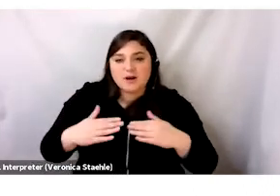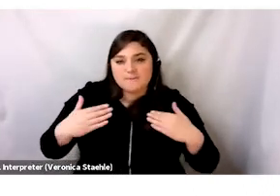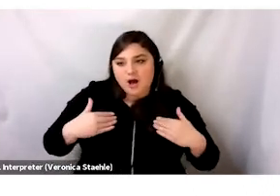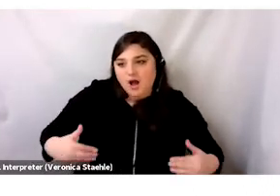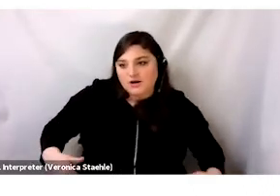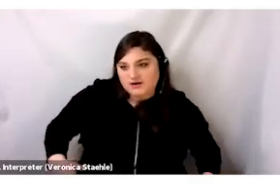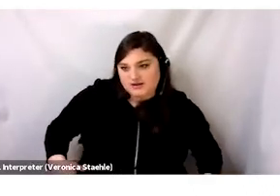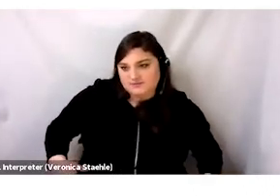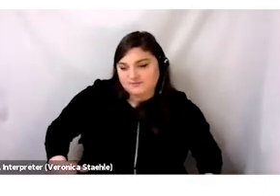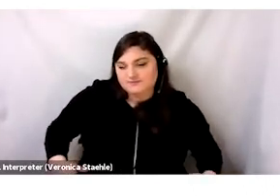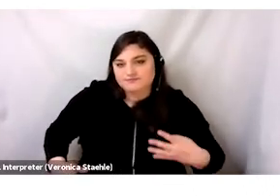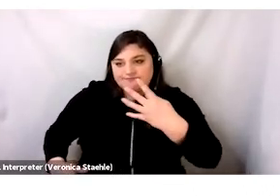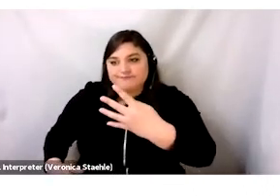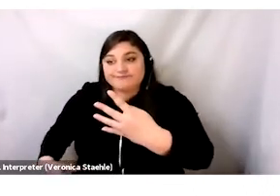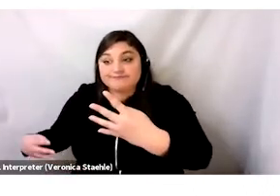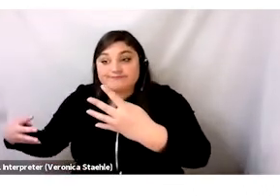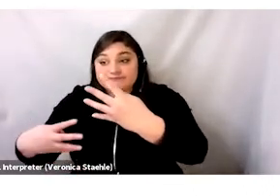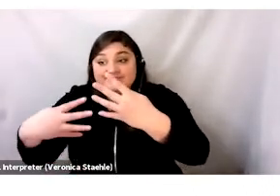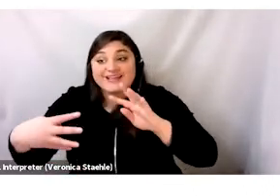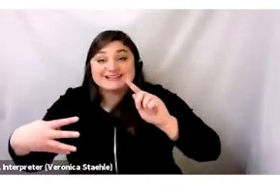The second four focus on the sort of